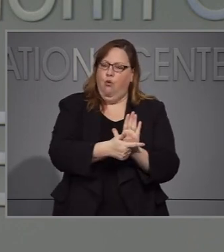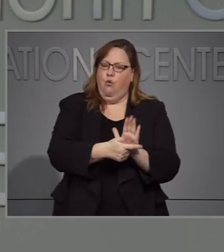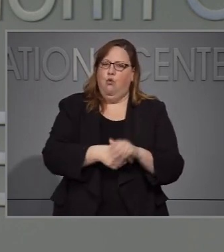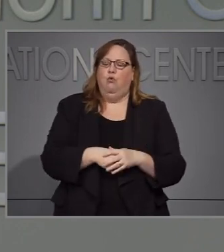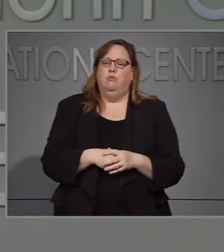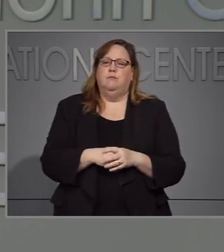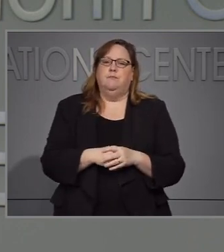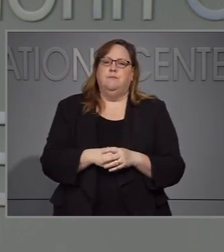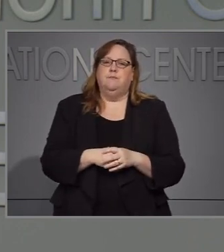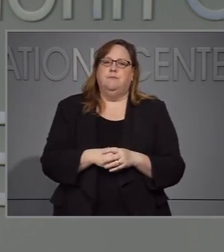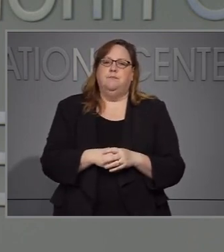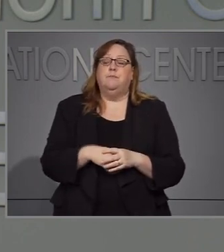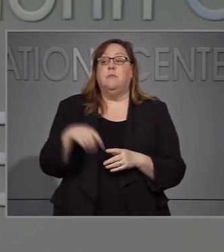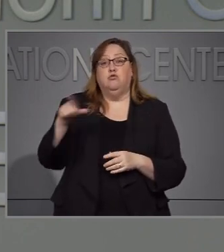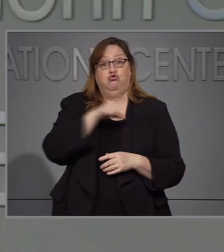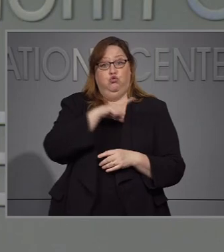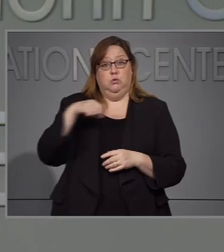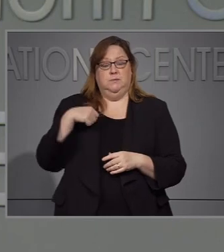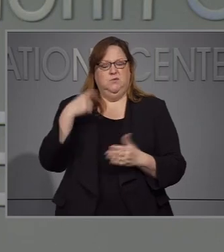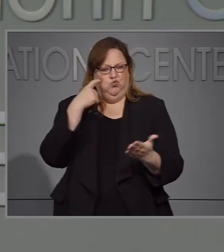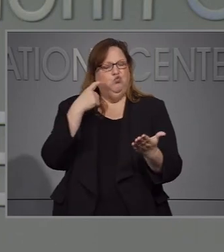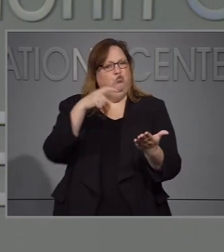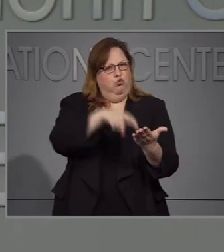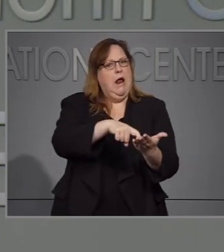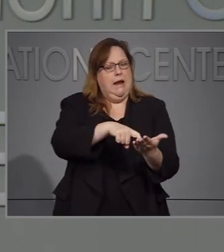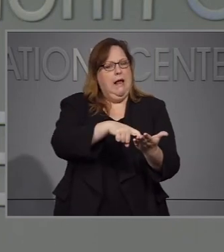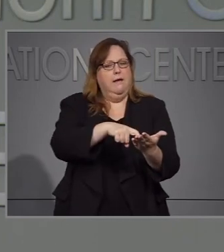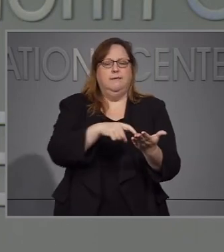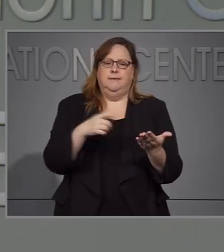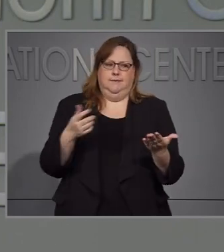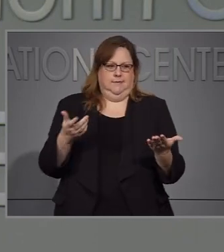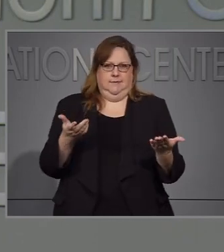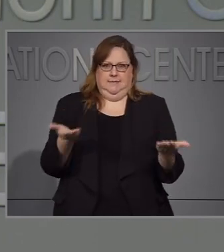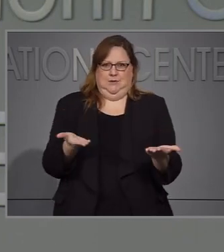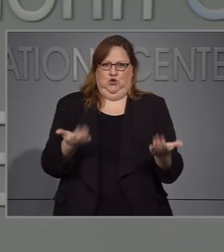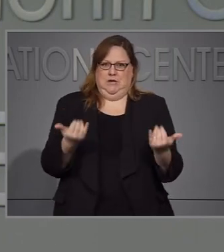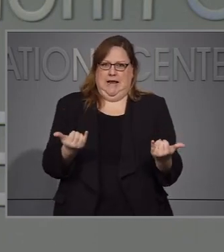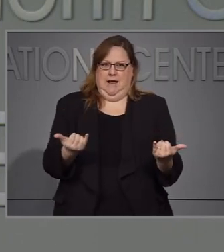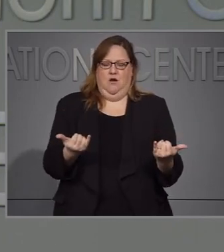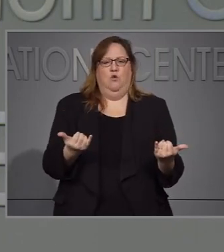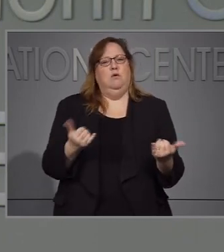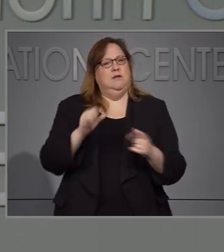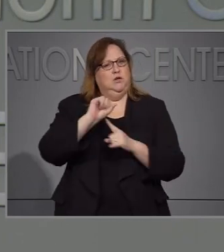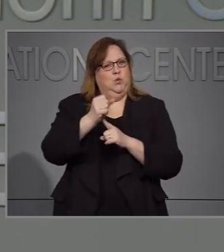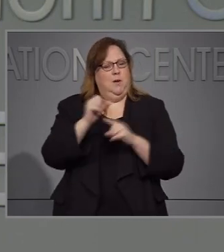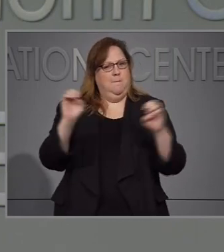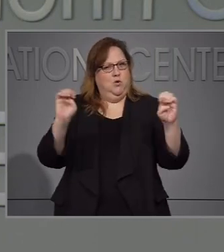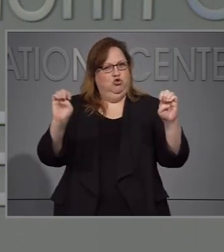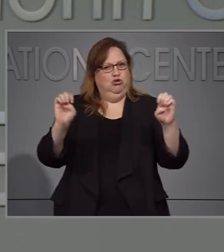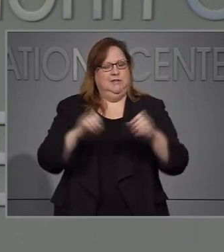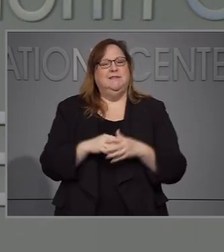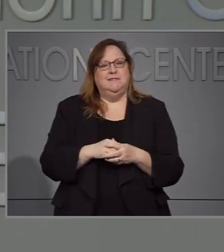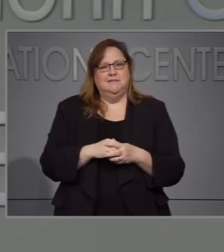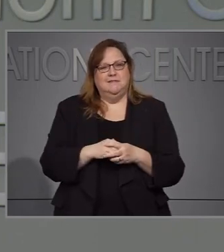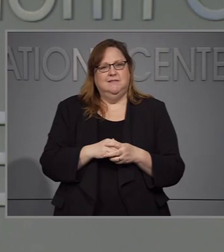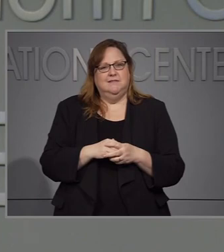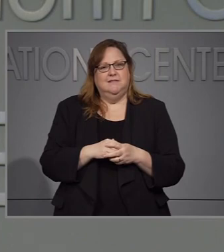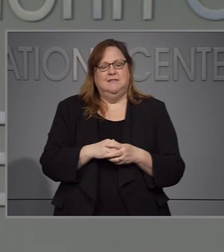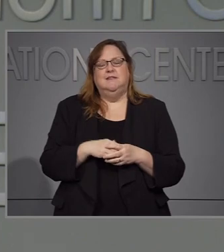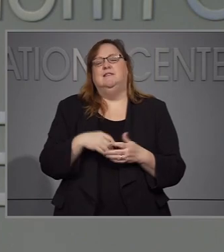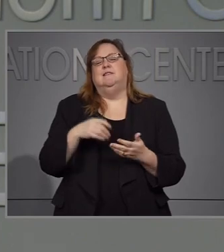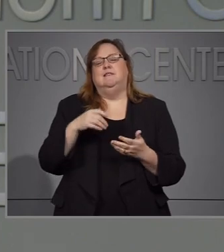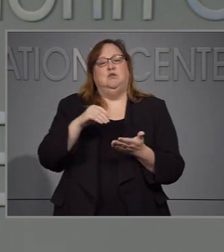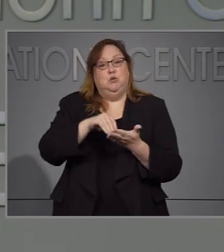General Assembly has recognized that there can be emergency situations where students would need to be